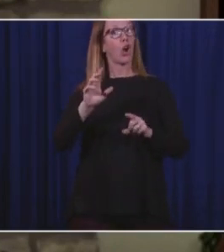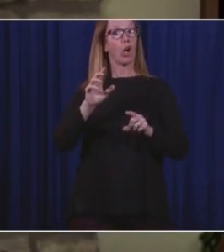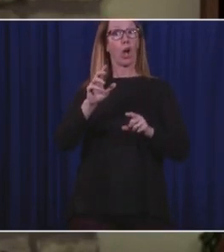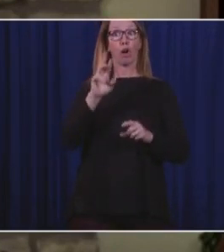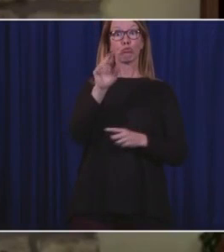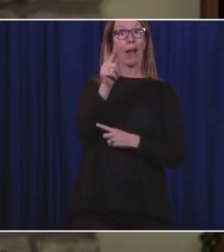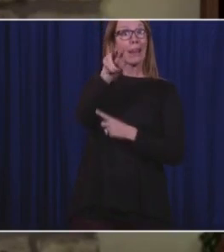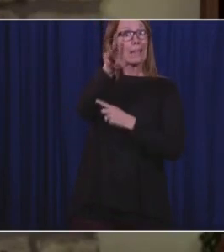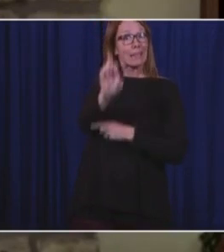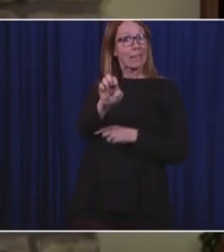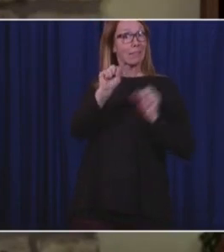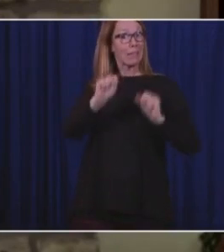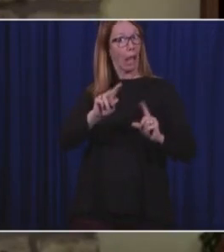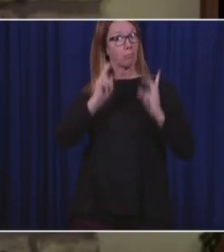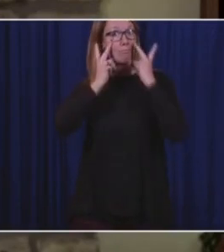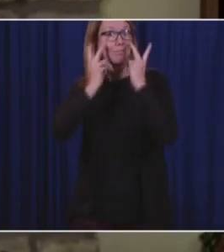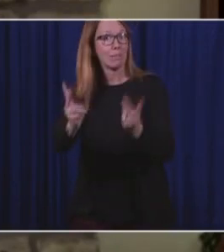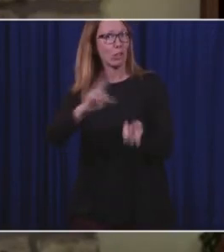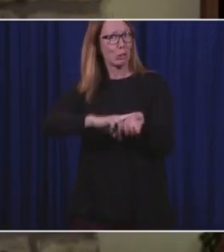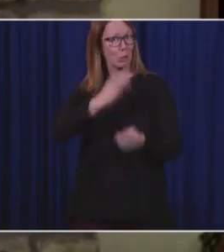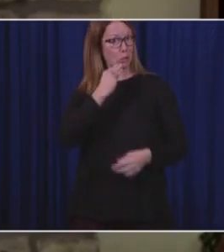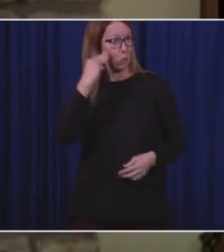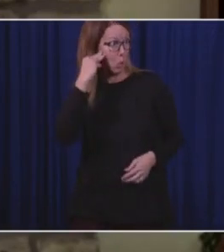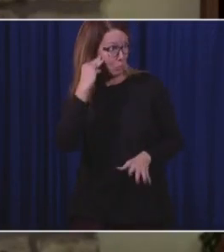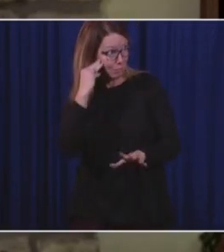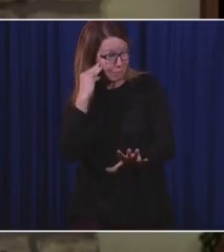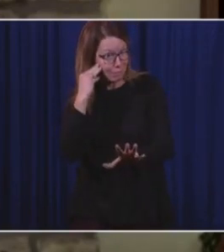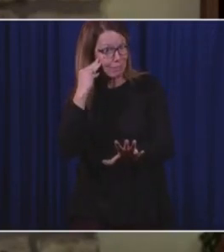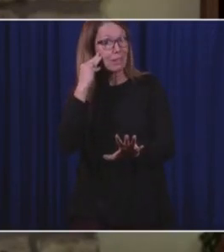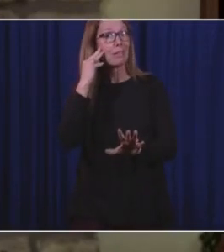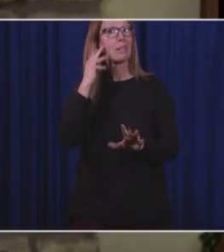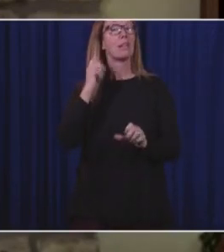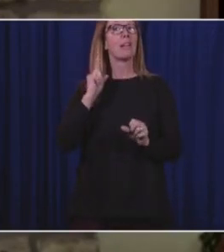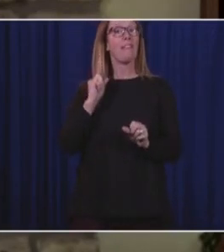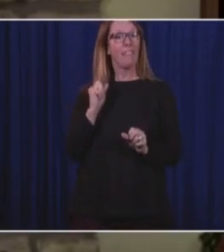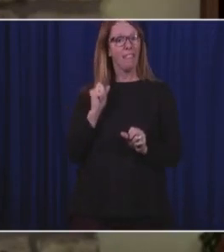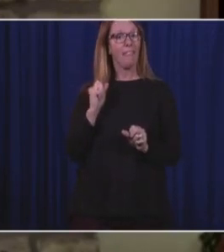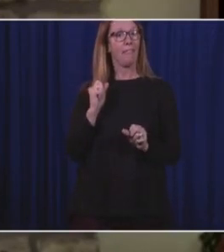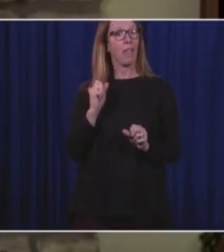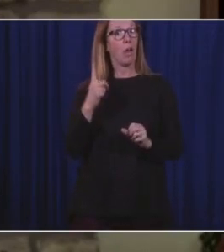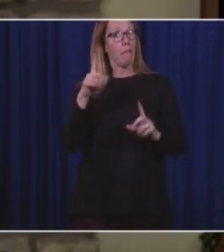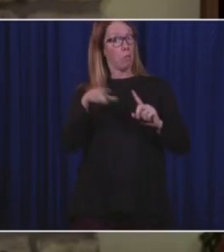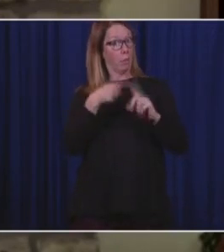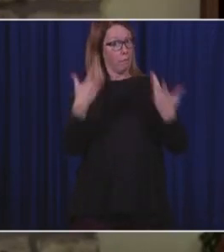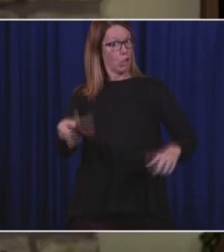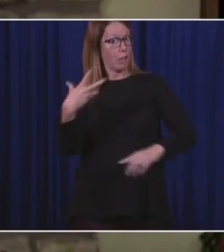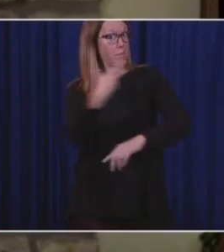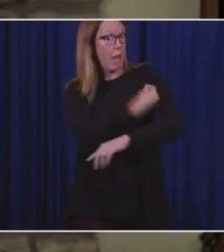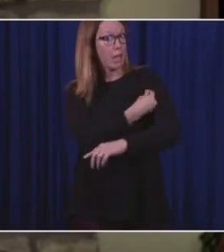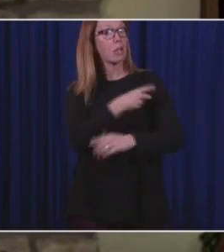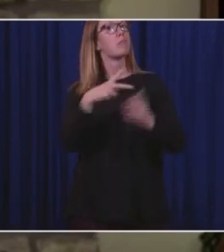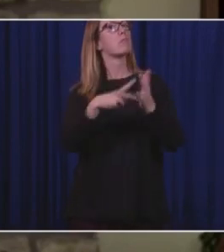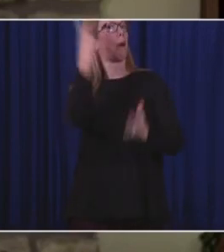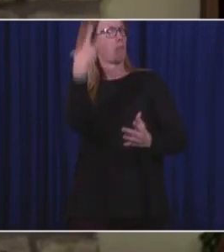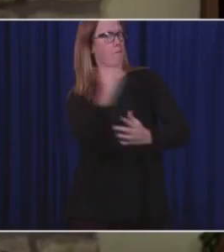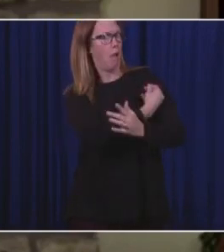see their loved ones in nursing homes once those relatives and loved ones are vaccinated with both shots?